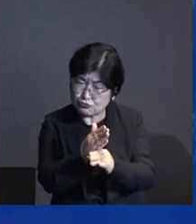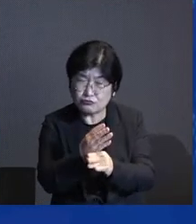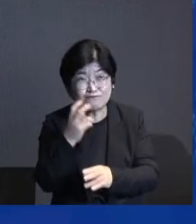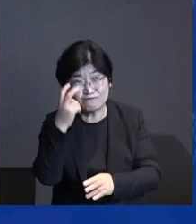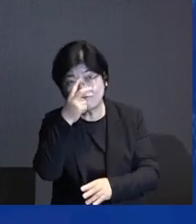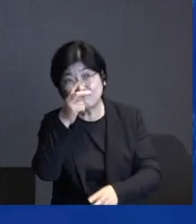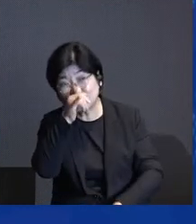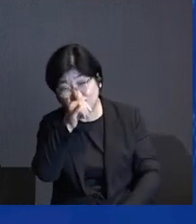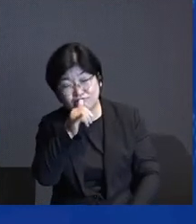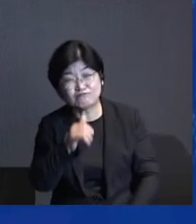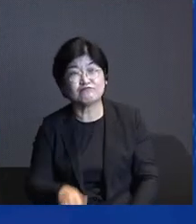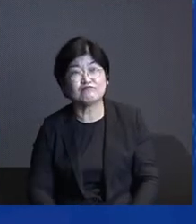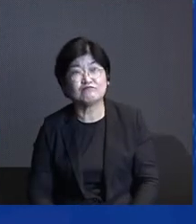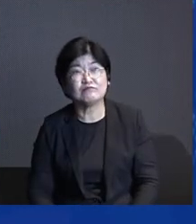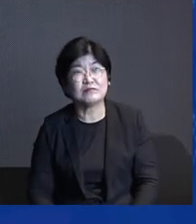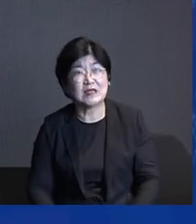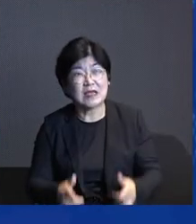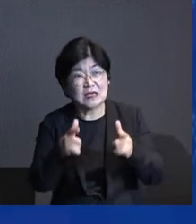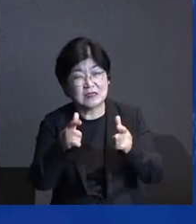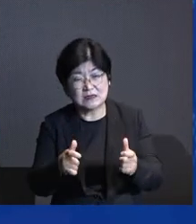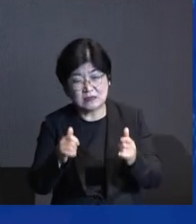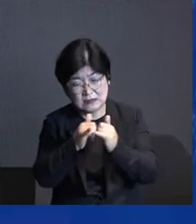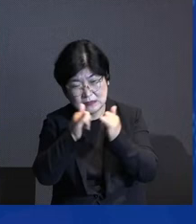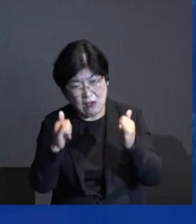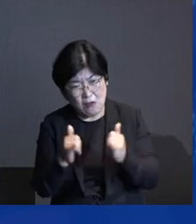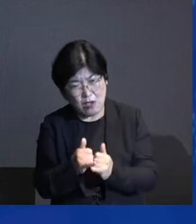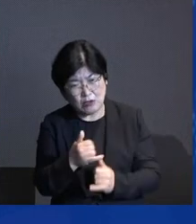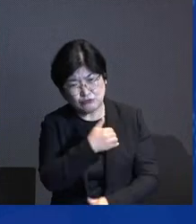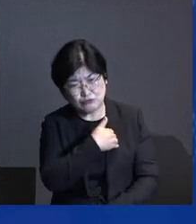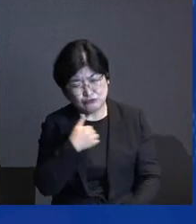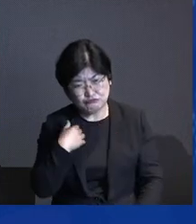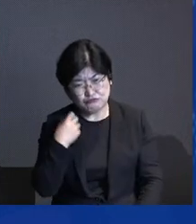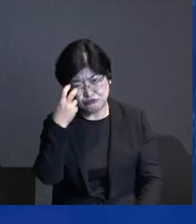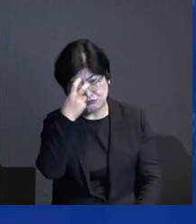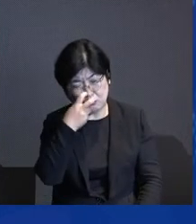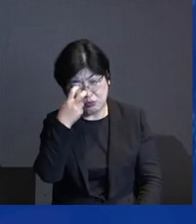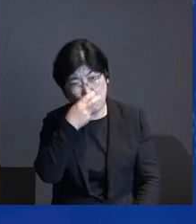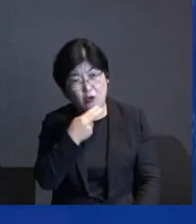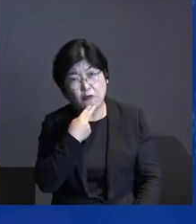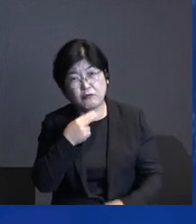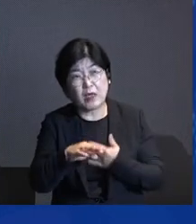weak, the program will be ineffective too.